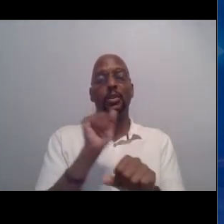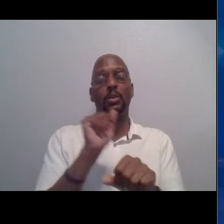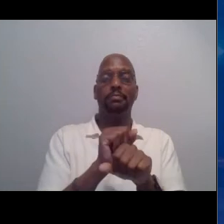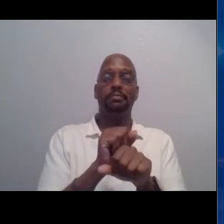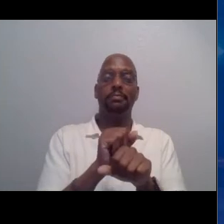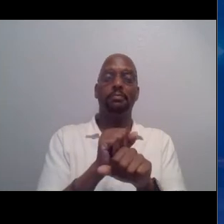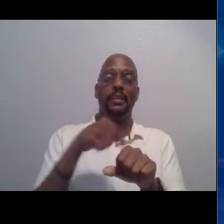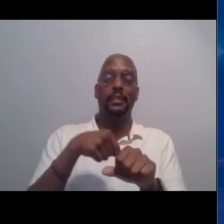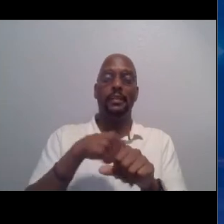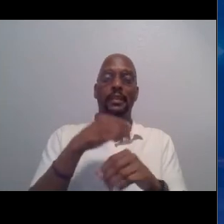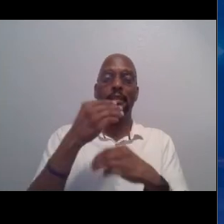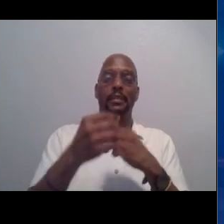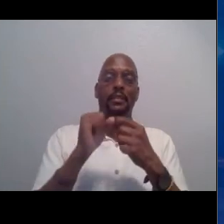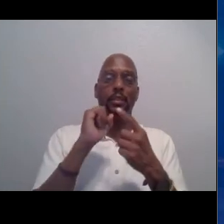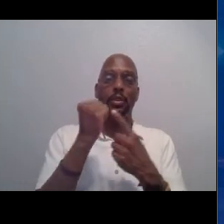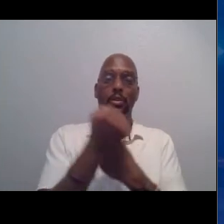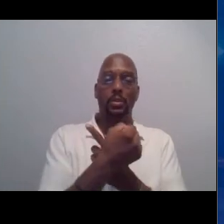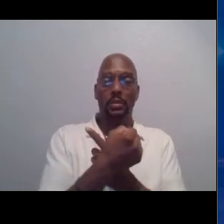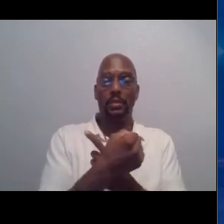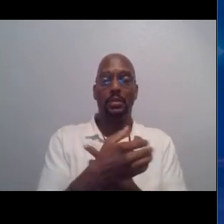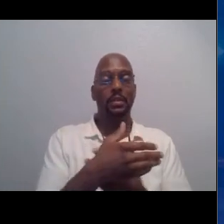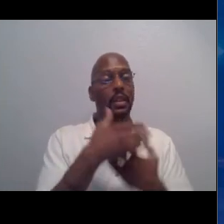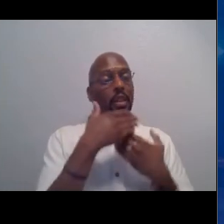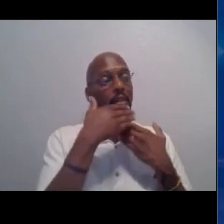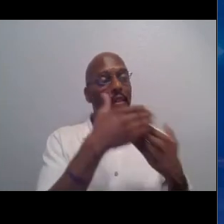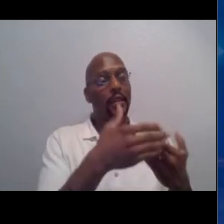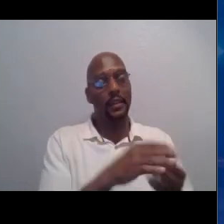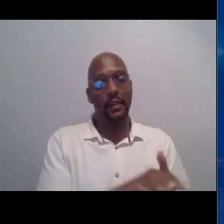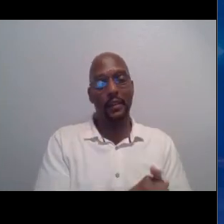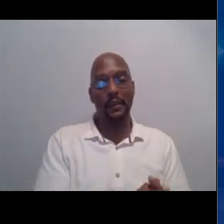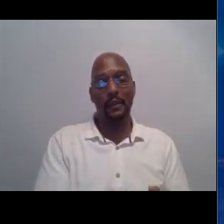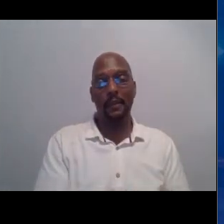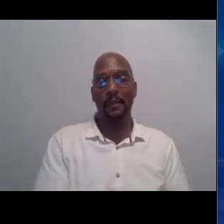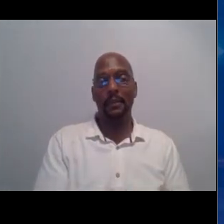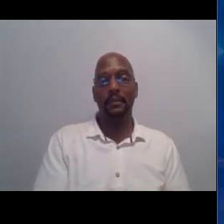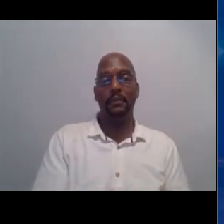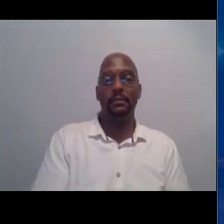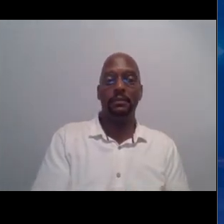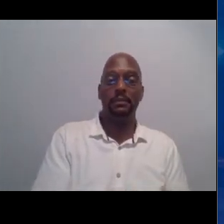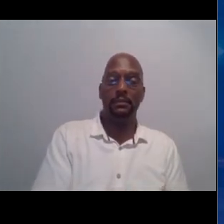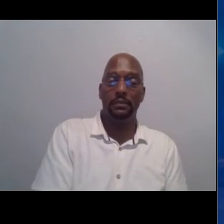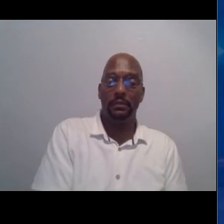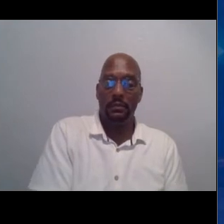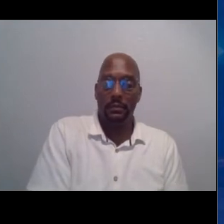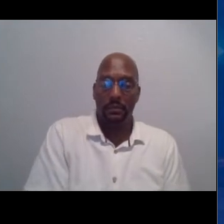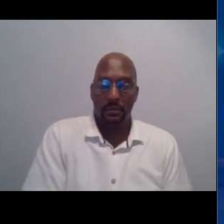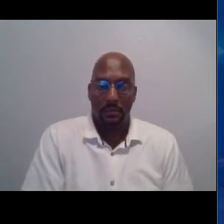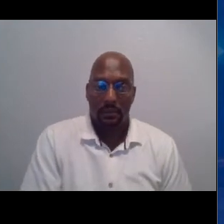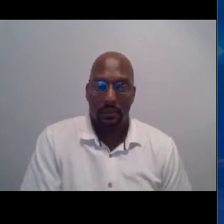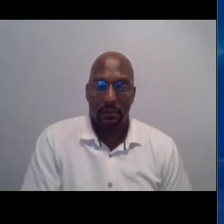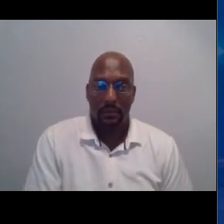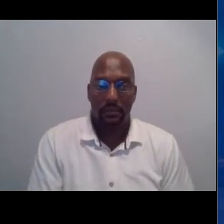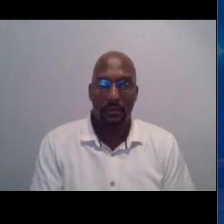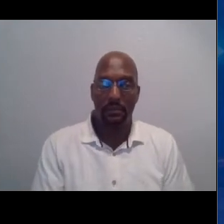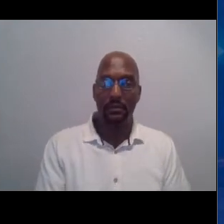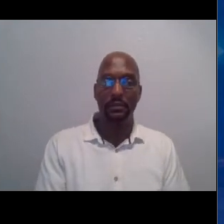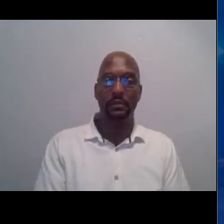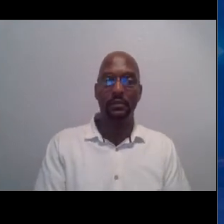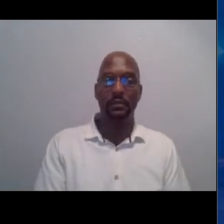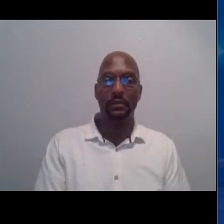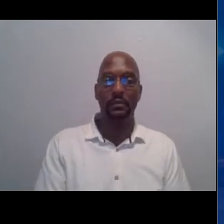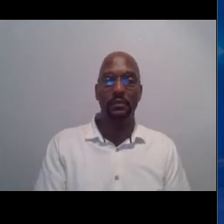situation. Thank you. I did. You showed the trips, and I was wondering how